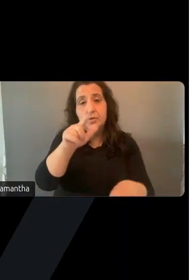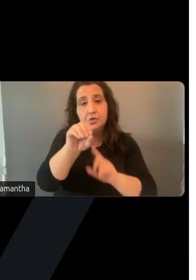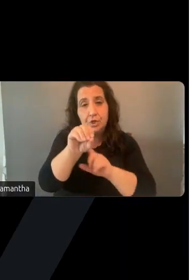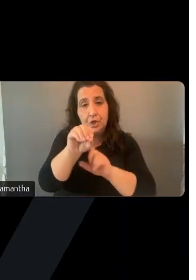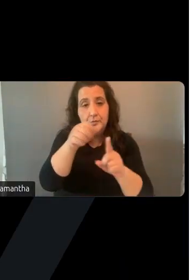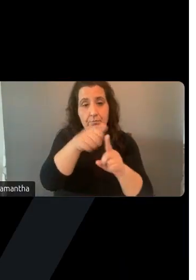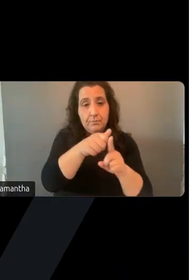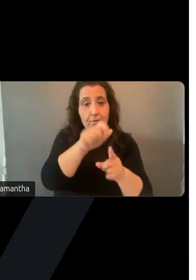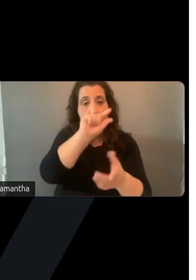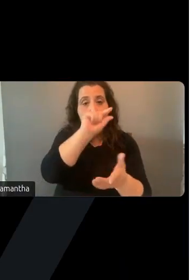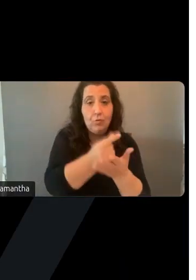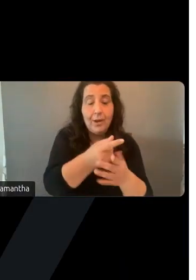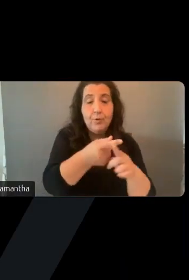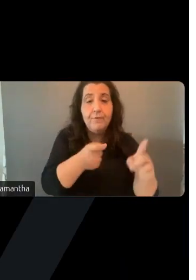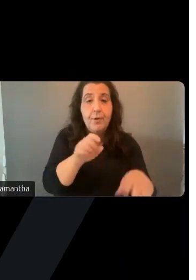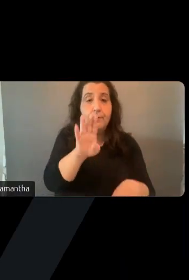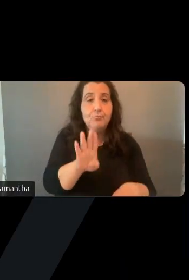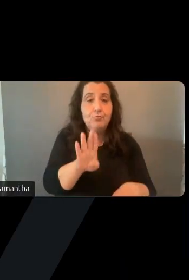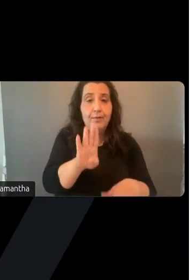graduated from Brooklyn College.